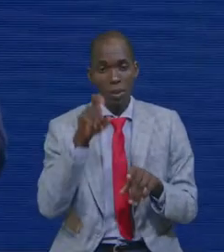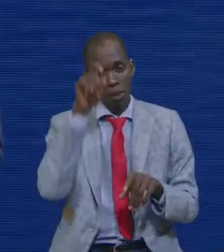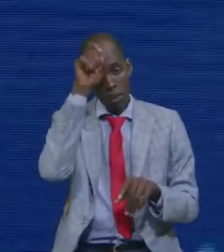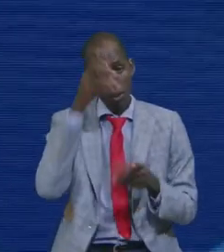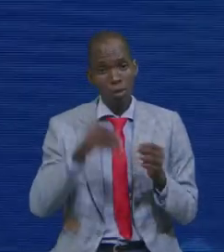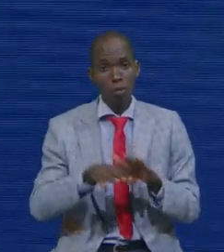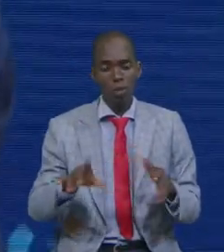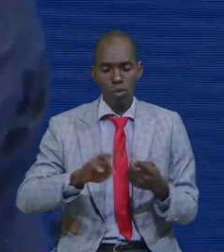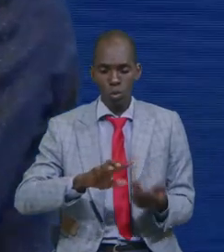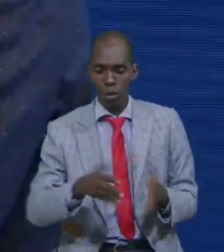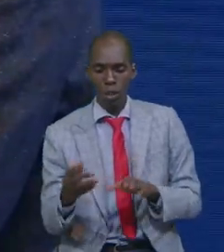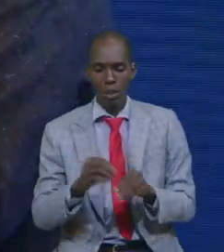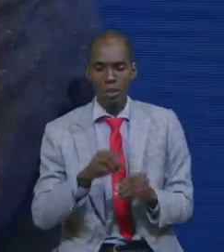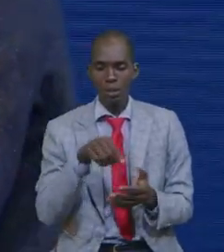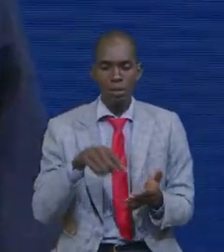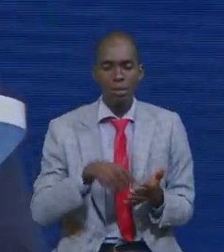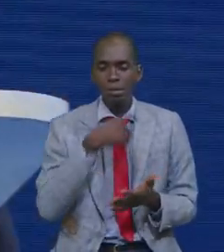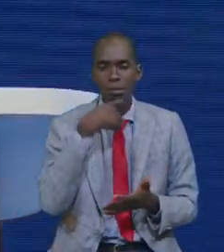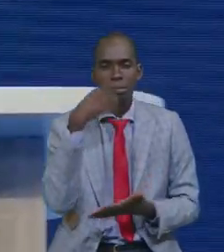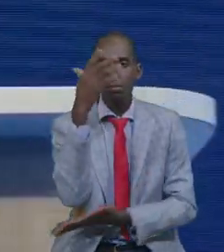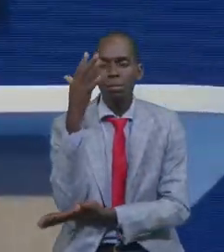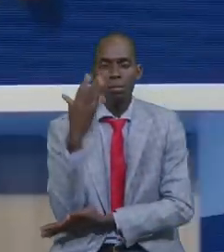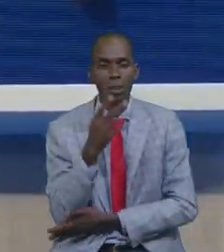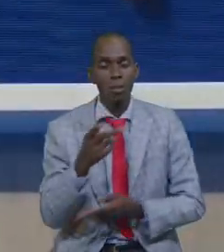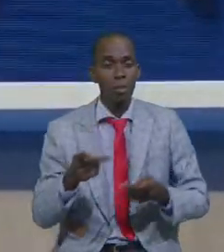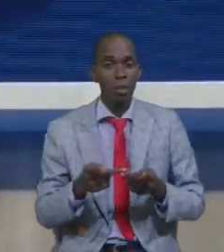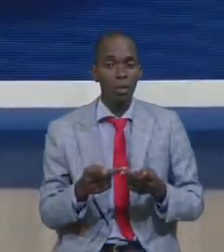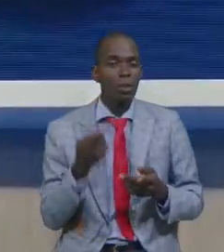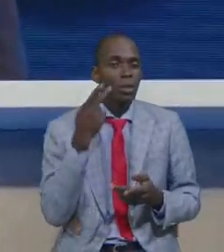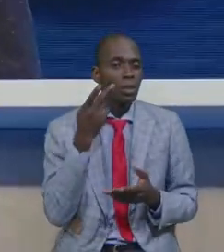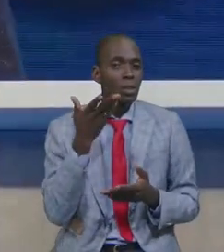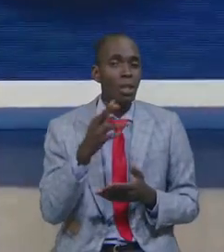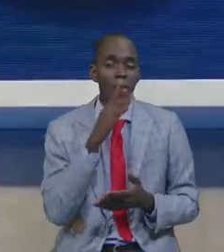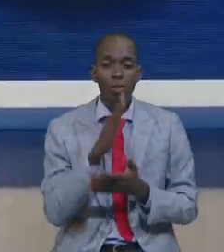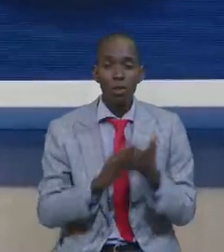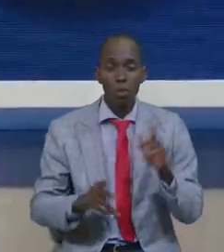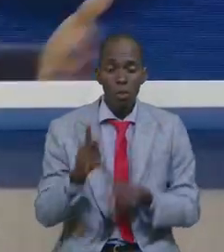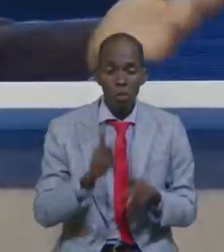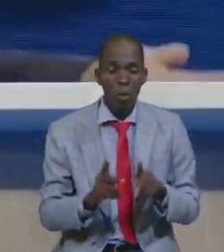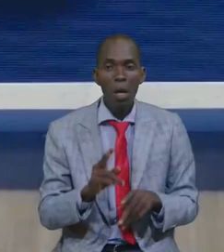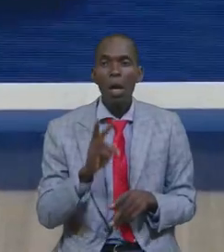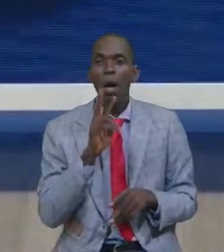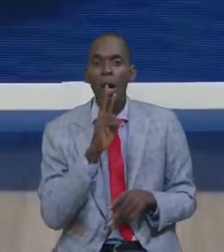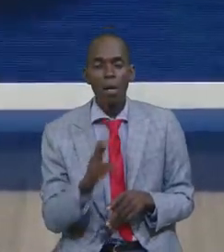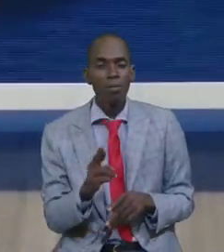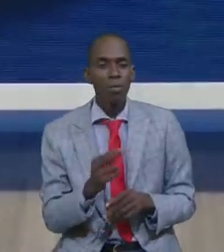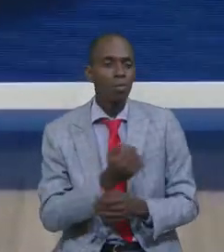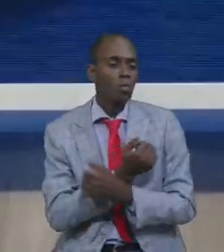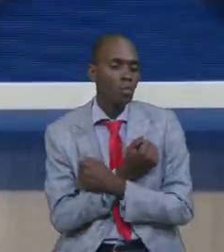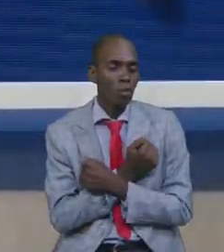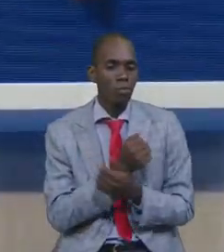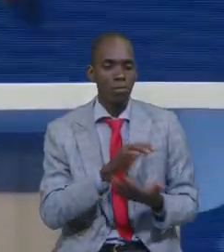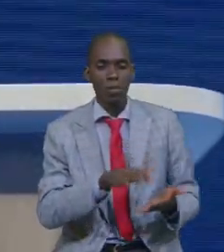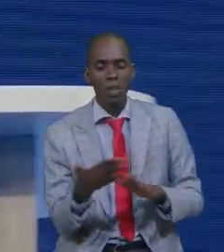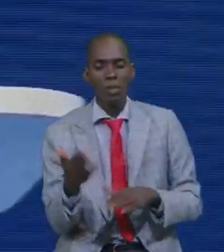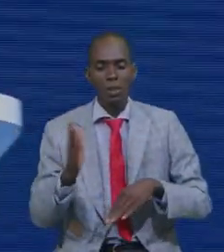the wilderness? There are some people, they are nearer death than life in their